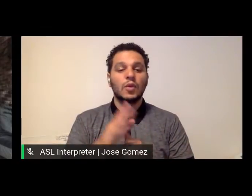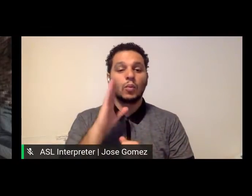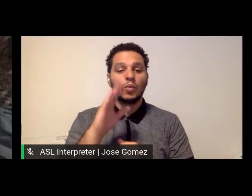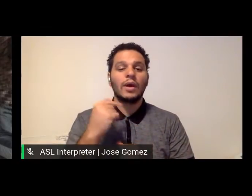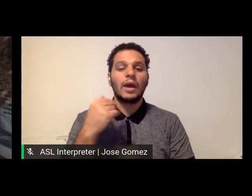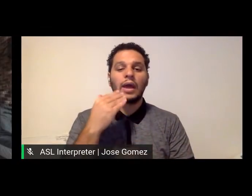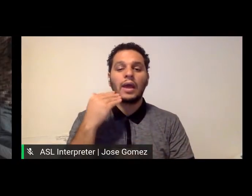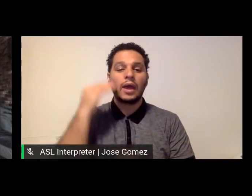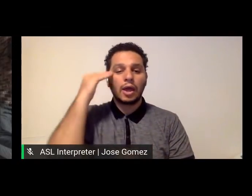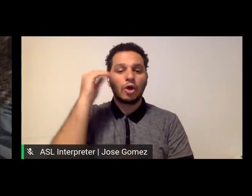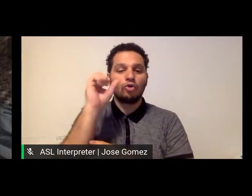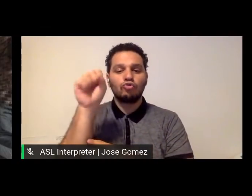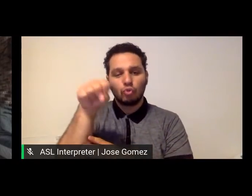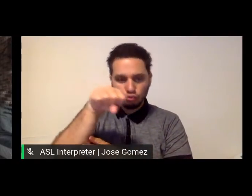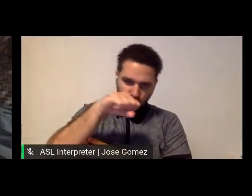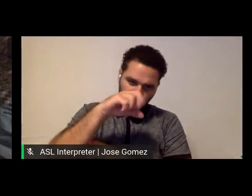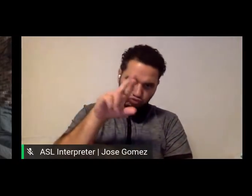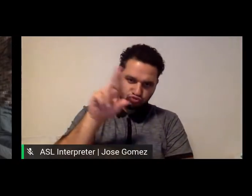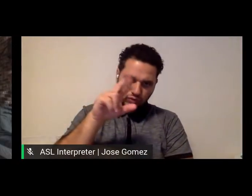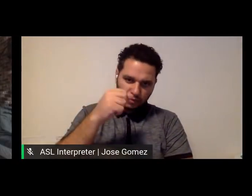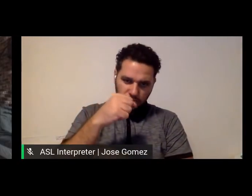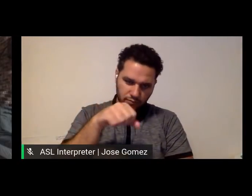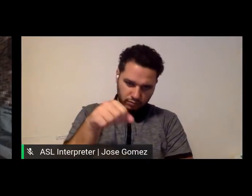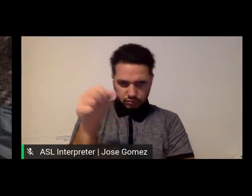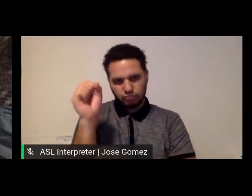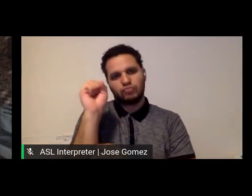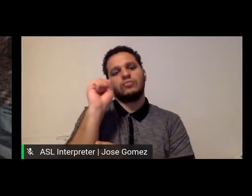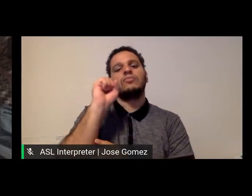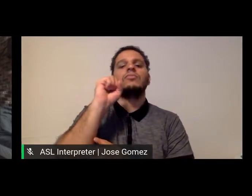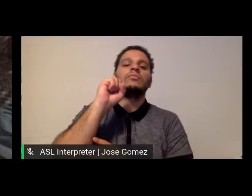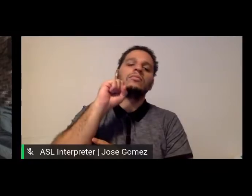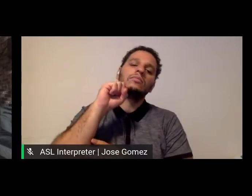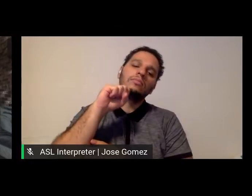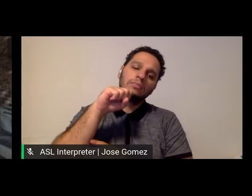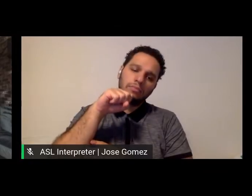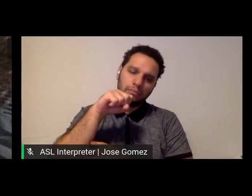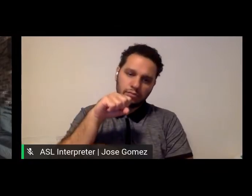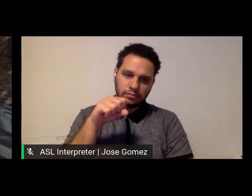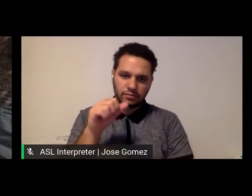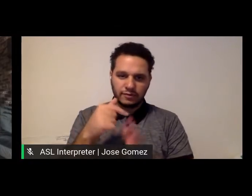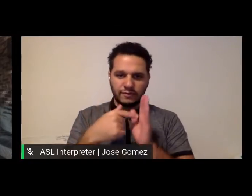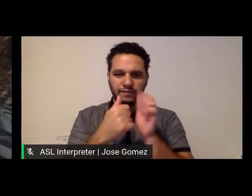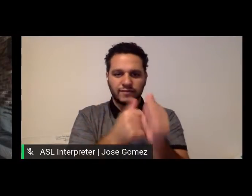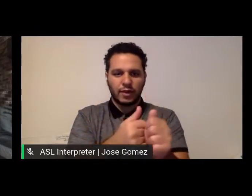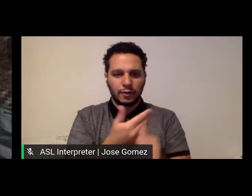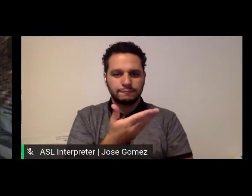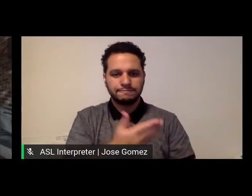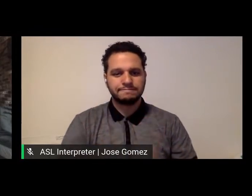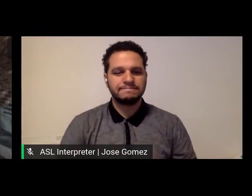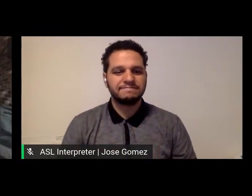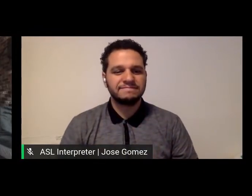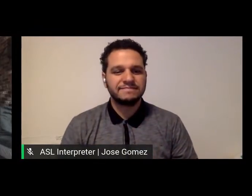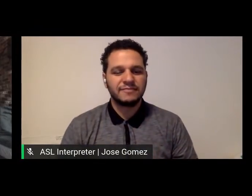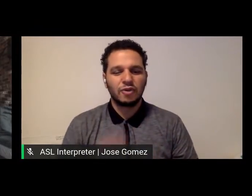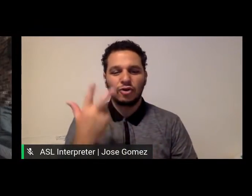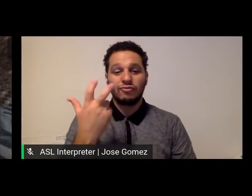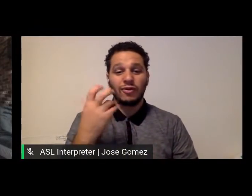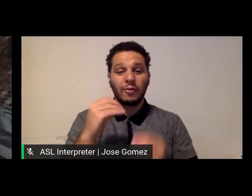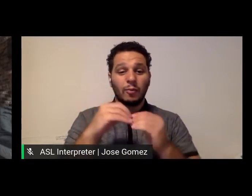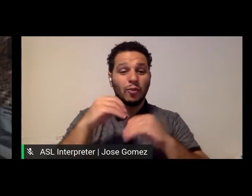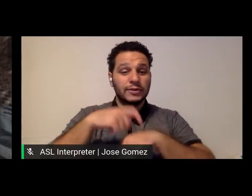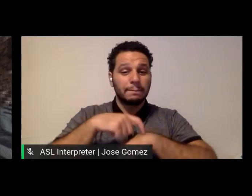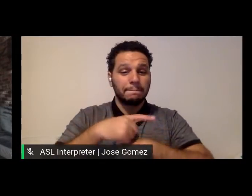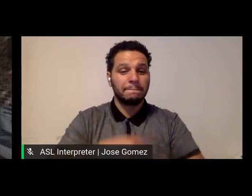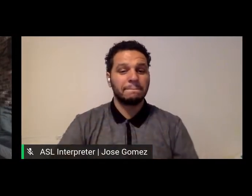rolls to the right and back and left and down. Three more,